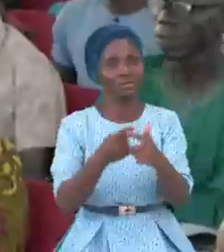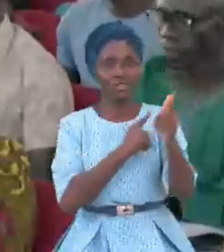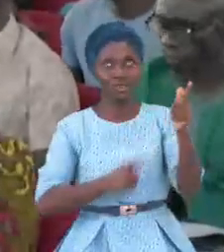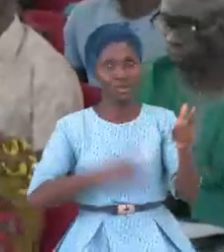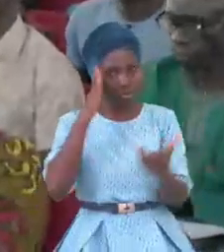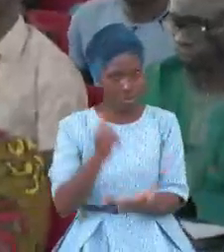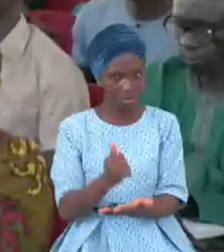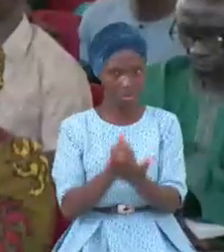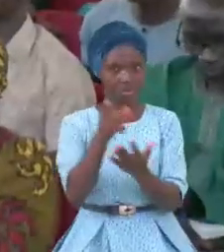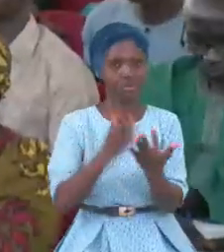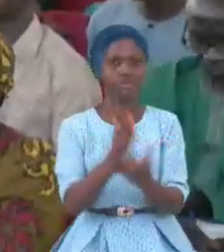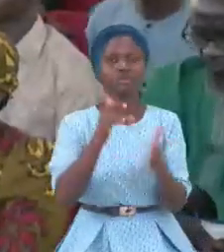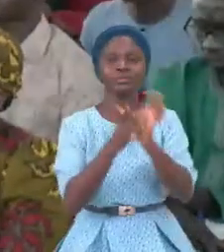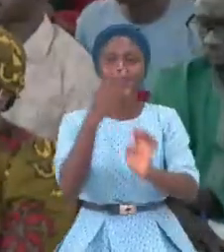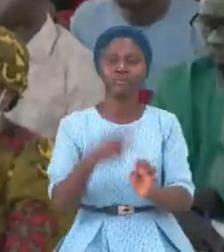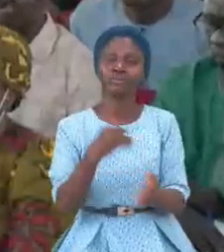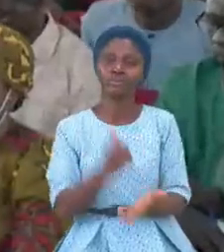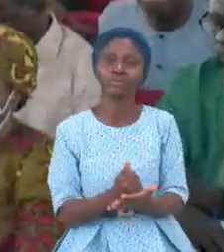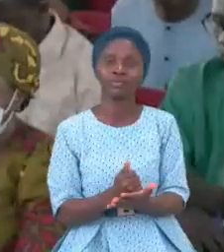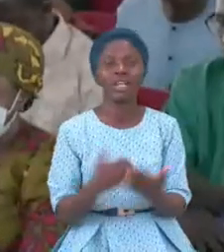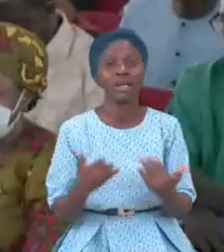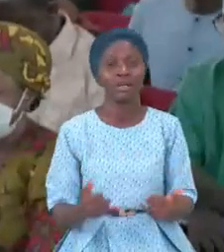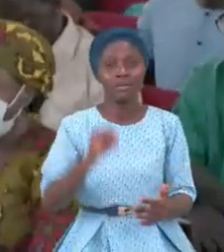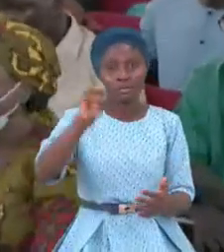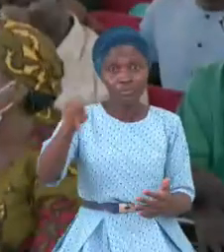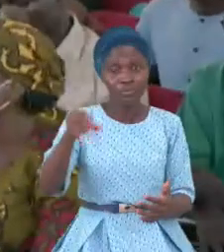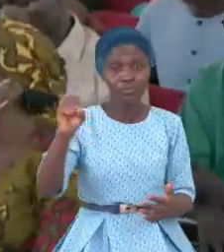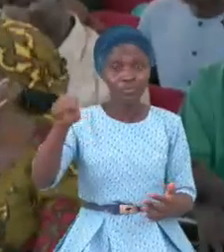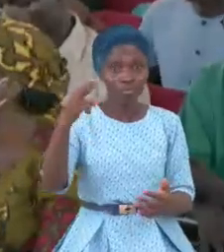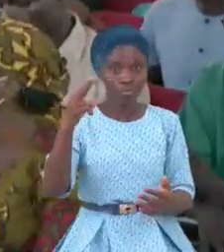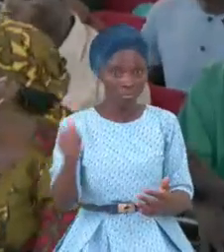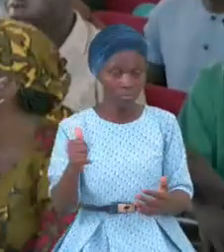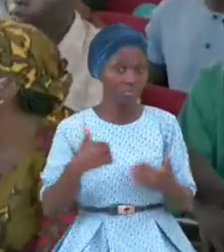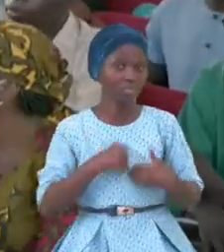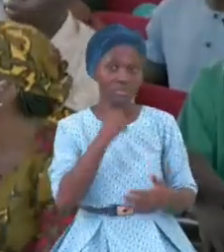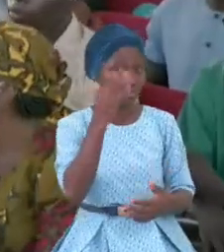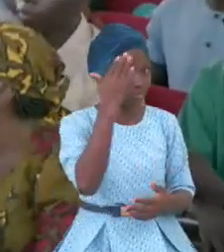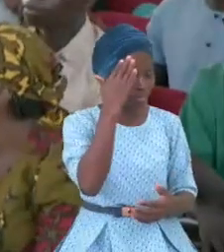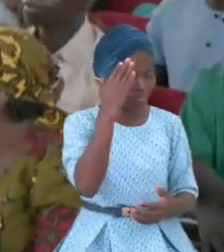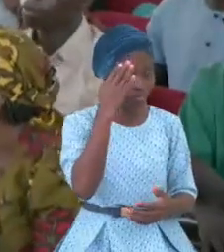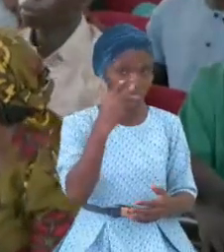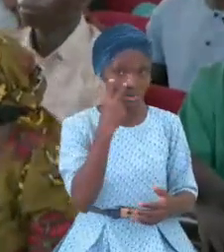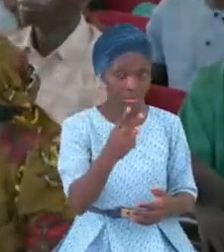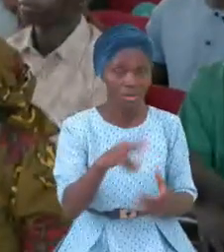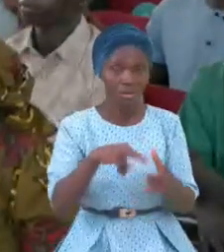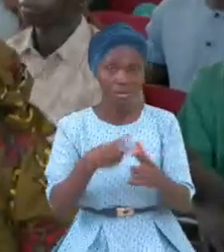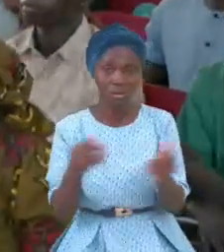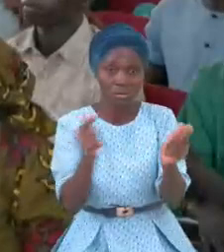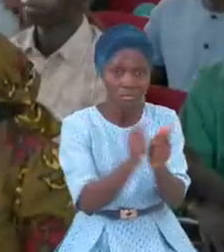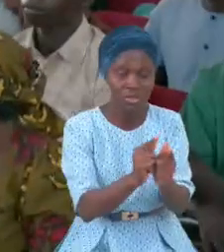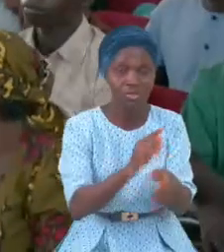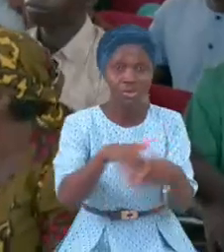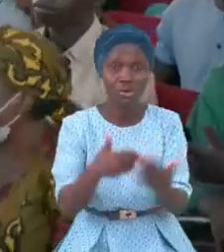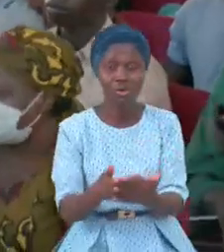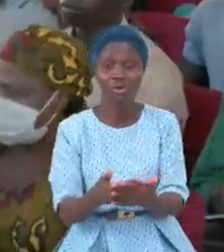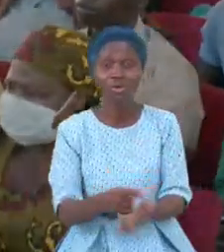name. Now Joshua had not met all those enemies in Canaan before. Joshua had not met all those